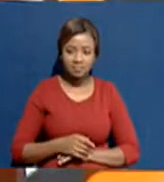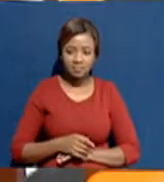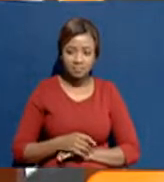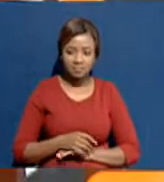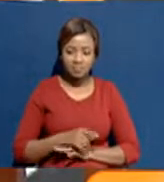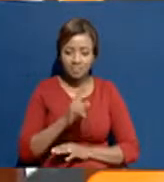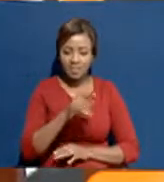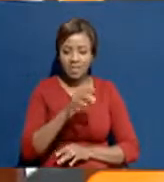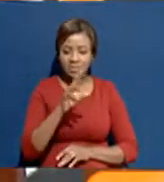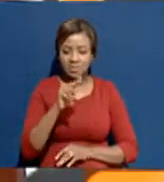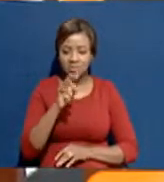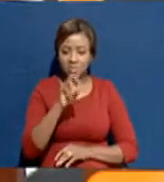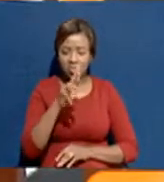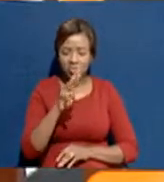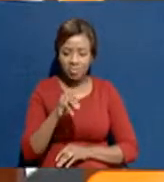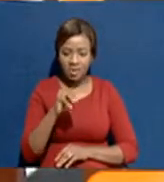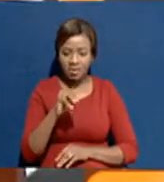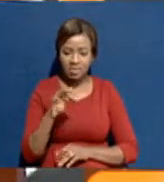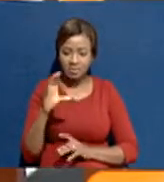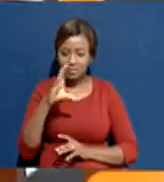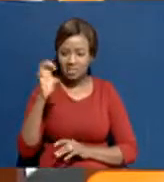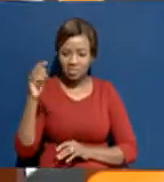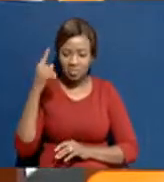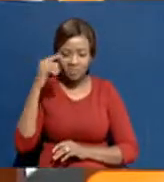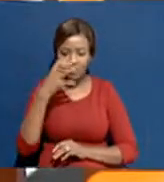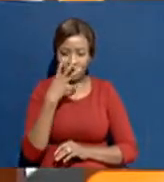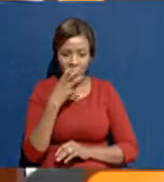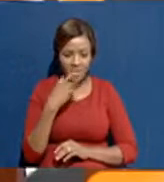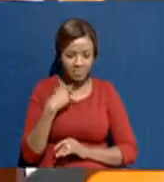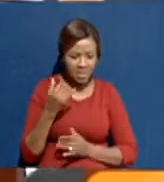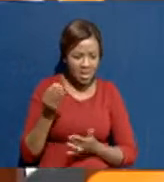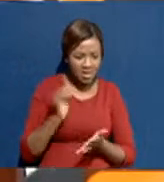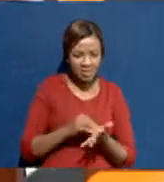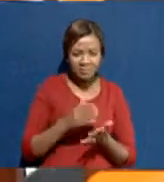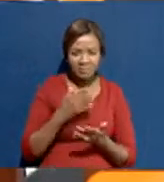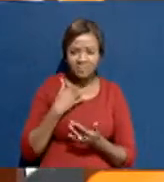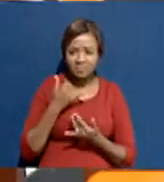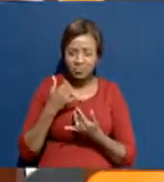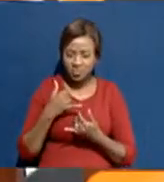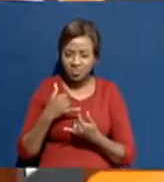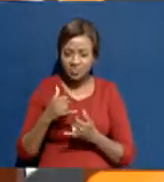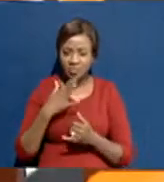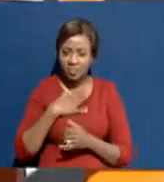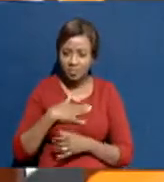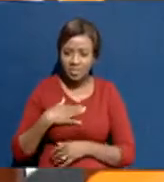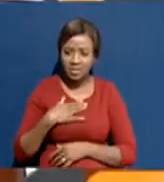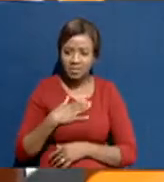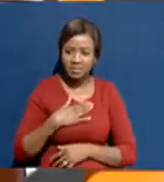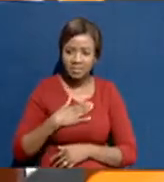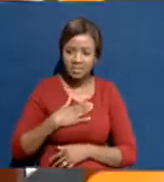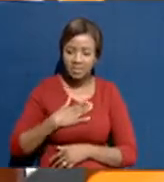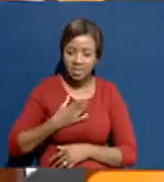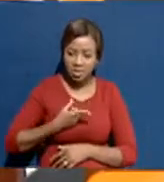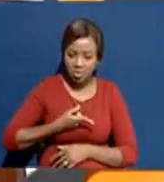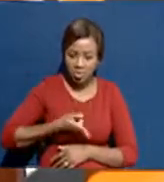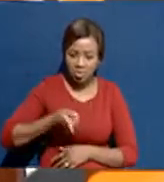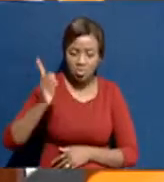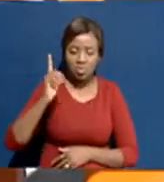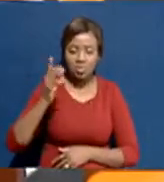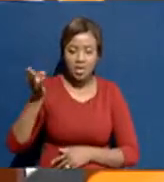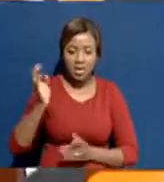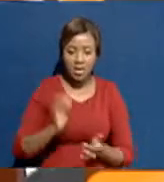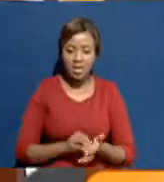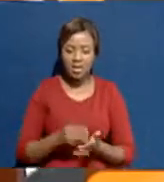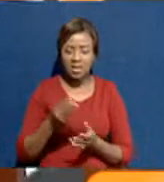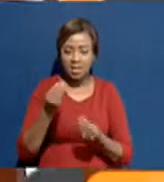the CEO of ODM. So I was trying to follow up again and tell him, go back to the hotel and try and see whether you can get them to give